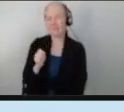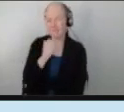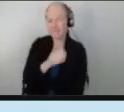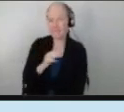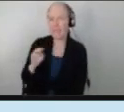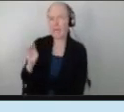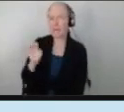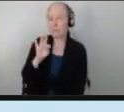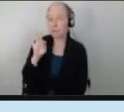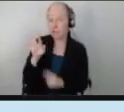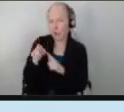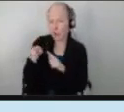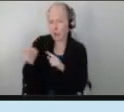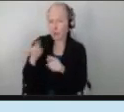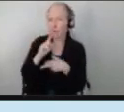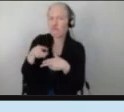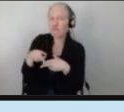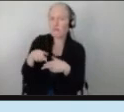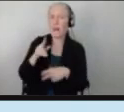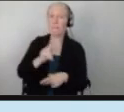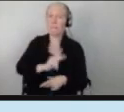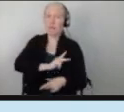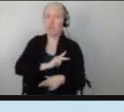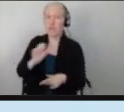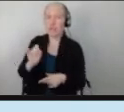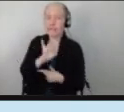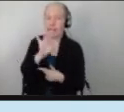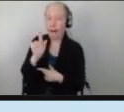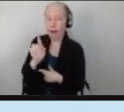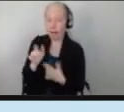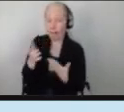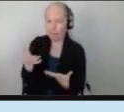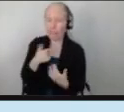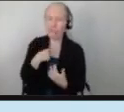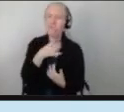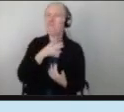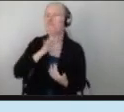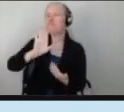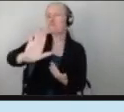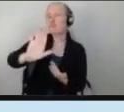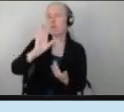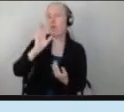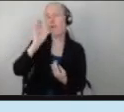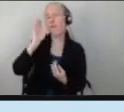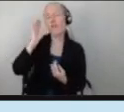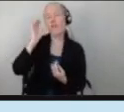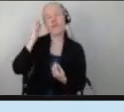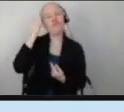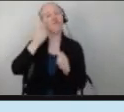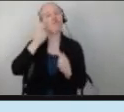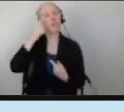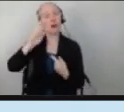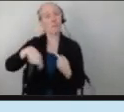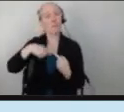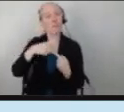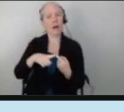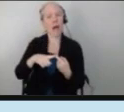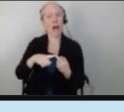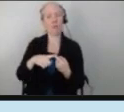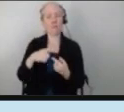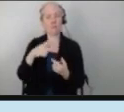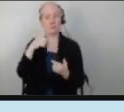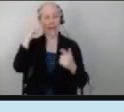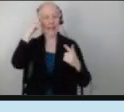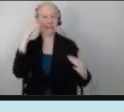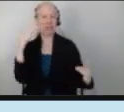personal style. And, you know, what are your thoughts about what is expected of women in the